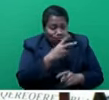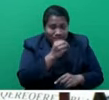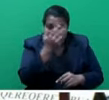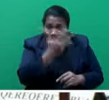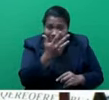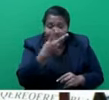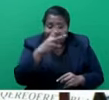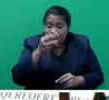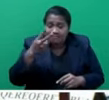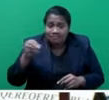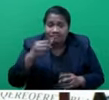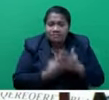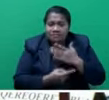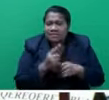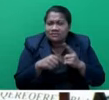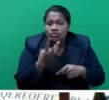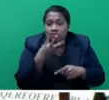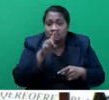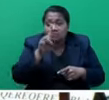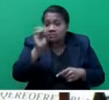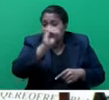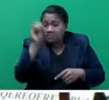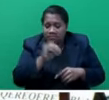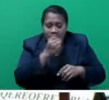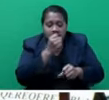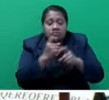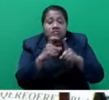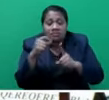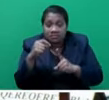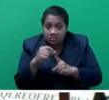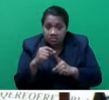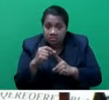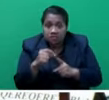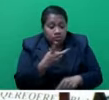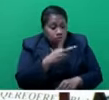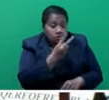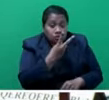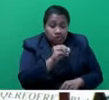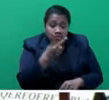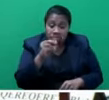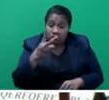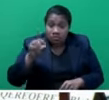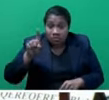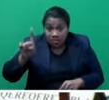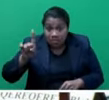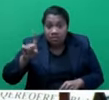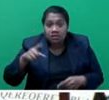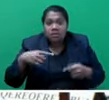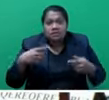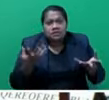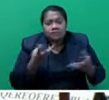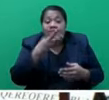20, it was about 31% of the GDP. In 2020-2021, it